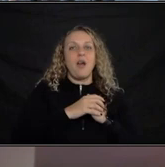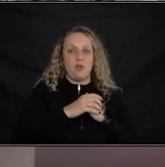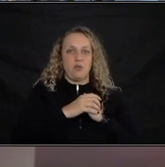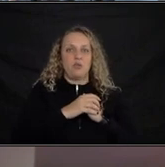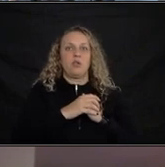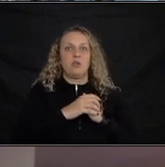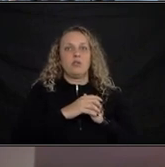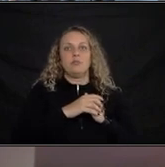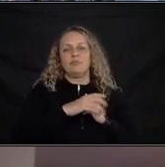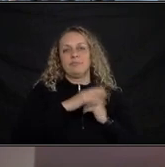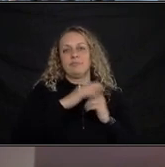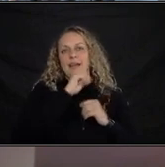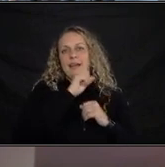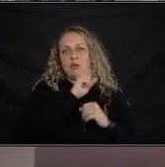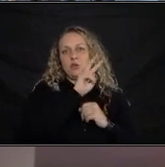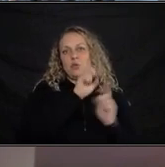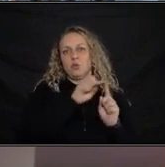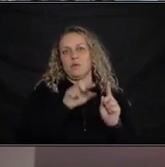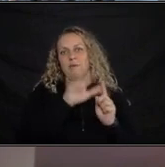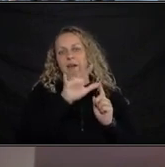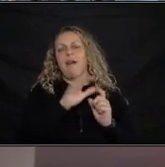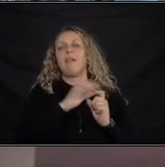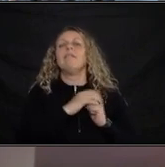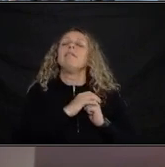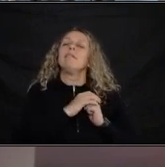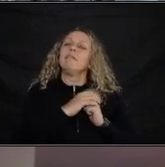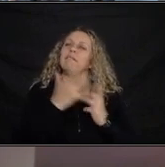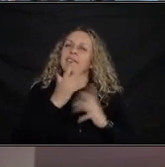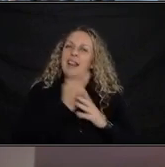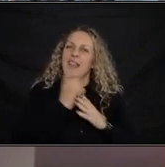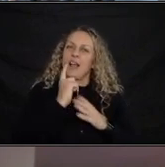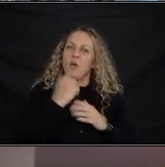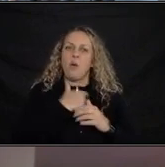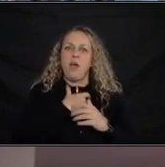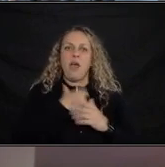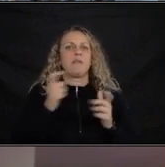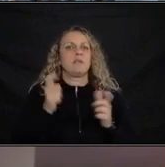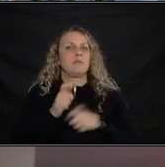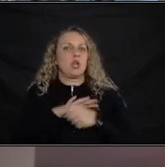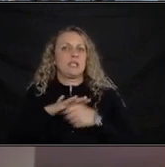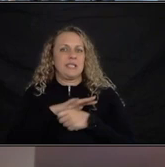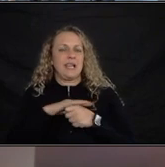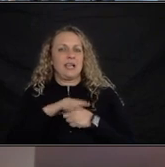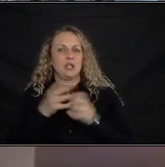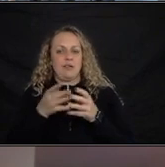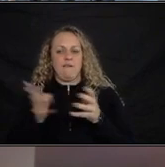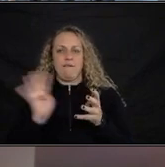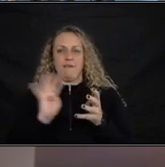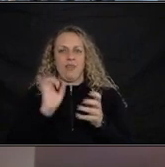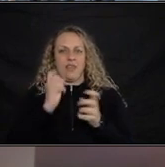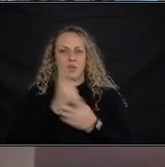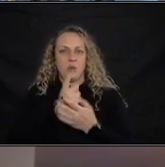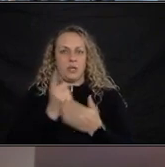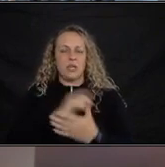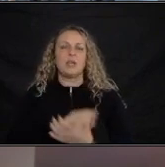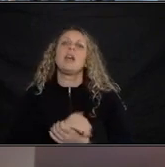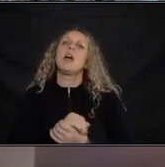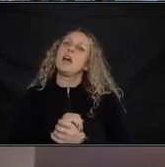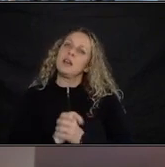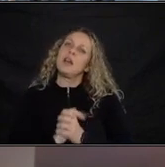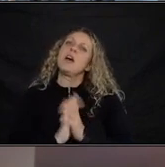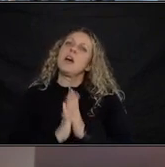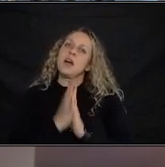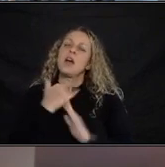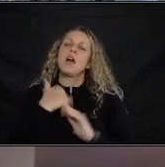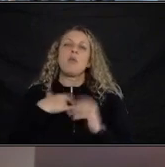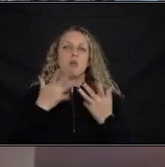2 to 5. We finished that up last week. We have a small section of fence to put in this week, and we'll have this